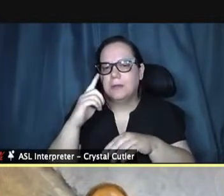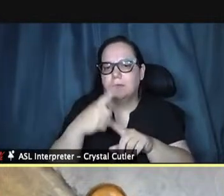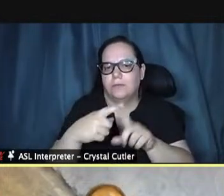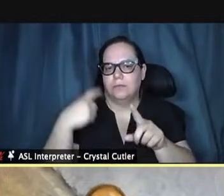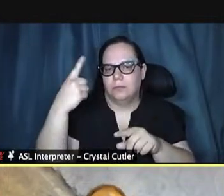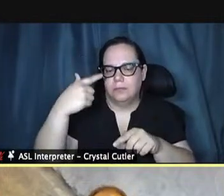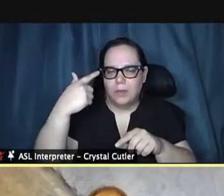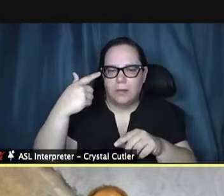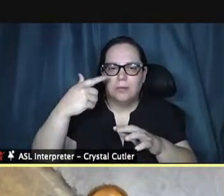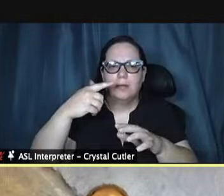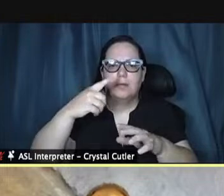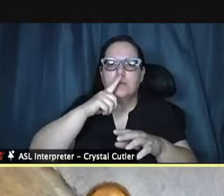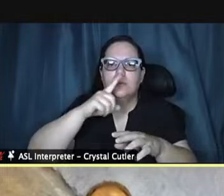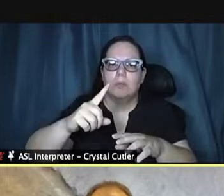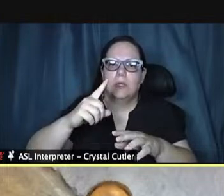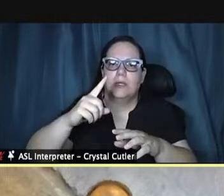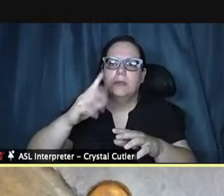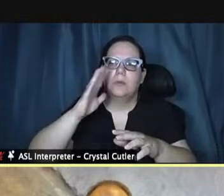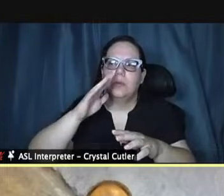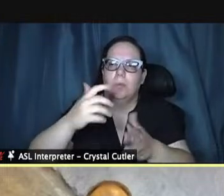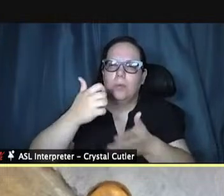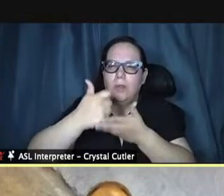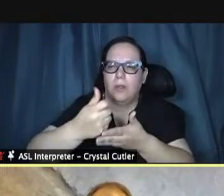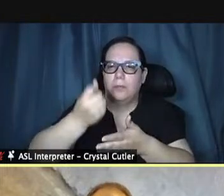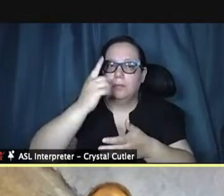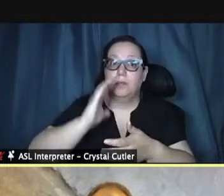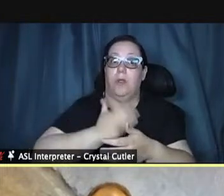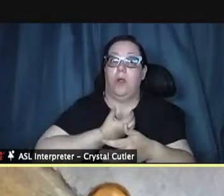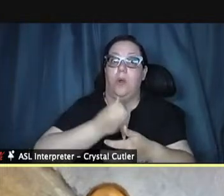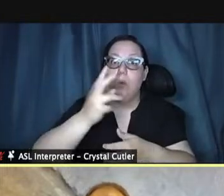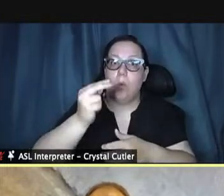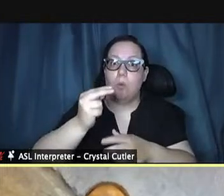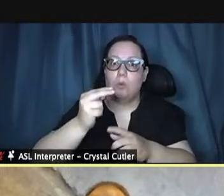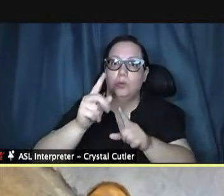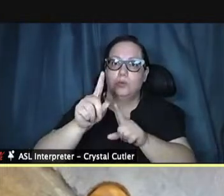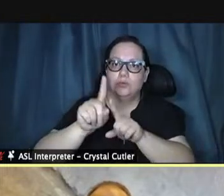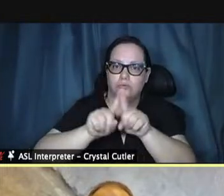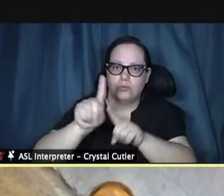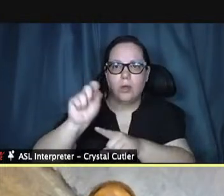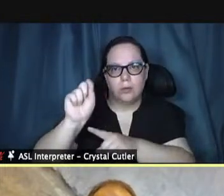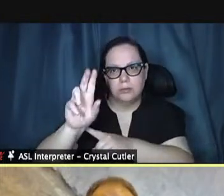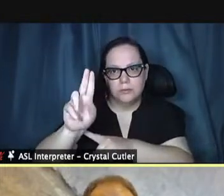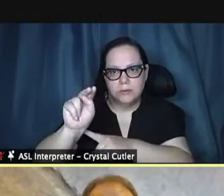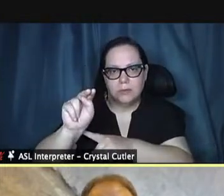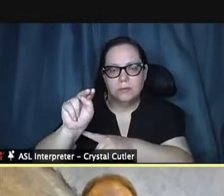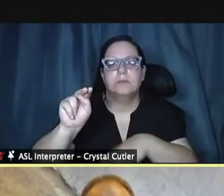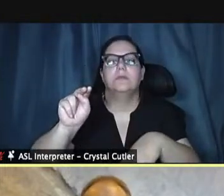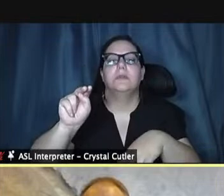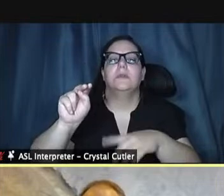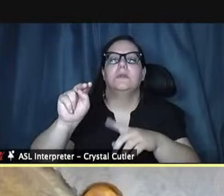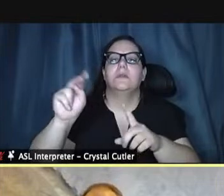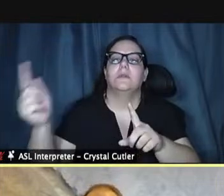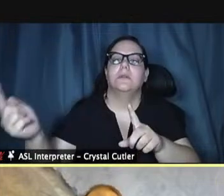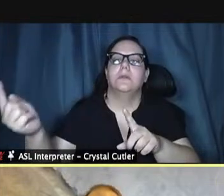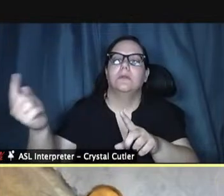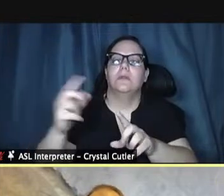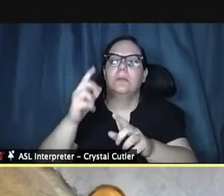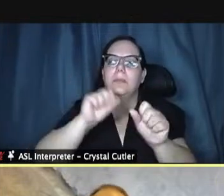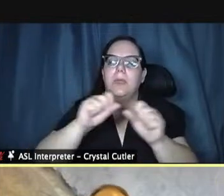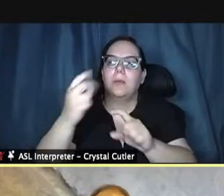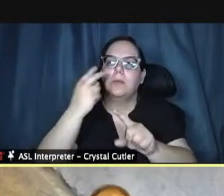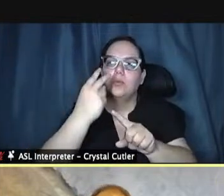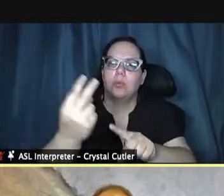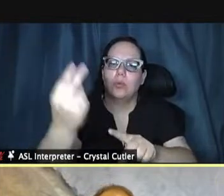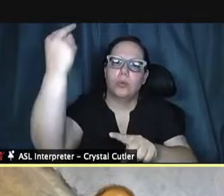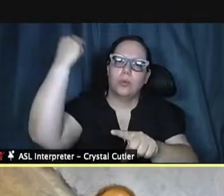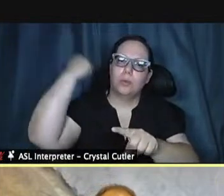sun, looking back to the dawn of the universe with radio telescopes, and learning how to use the moon's resources to